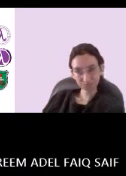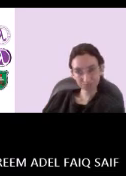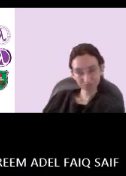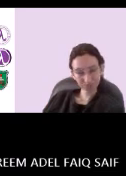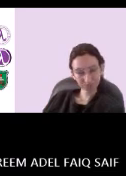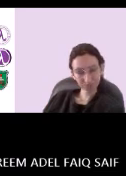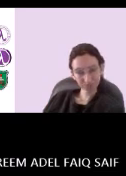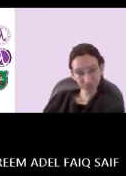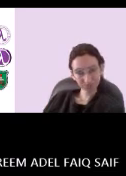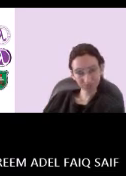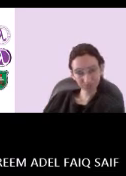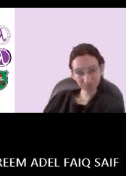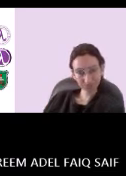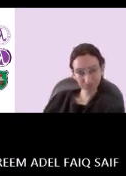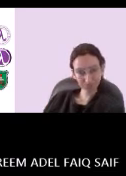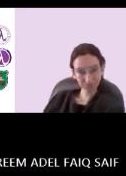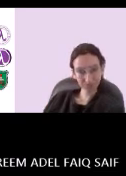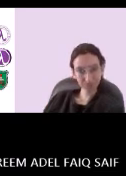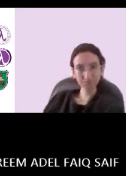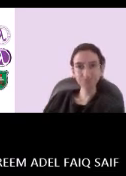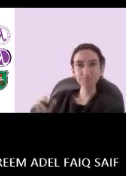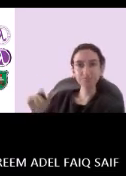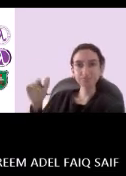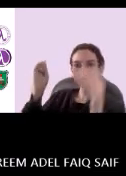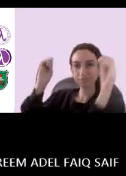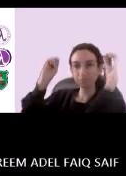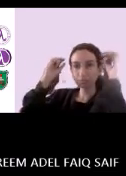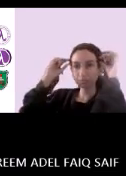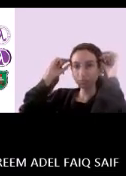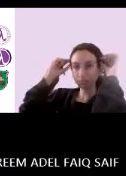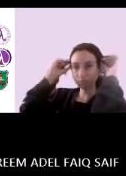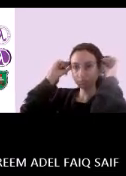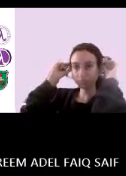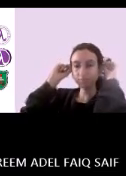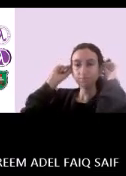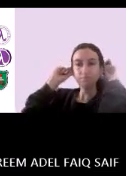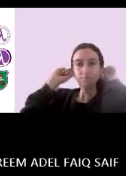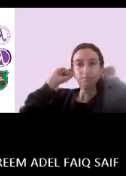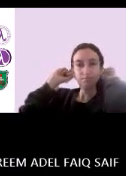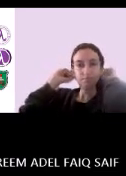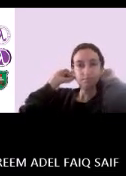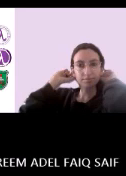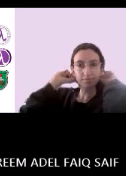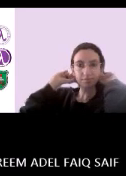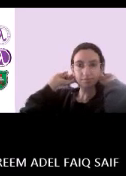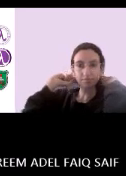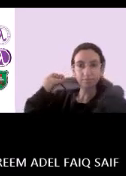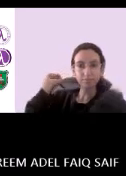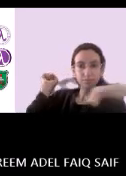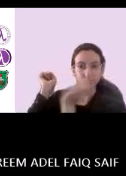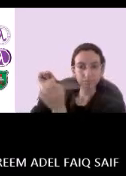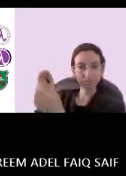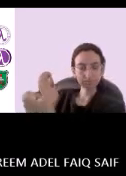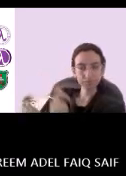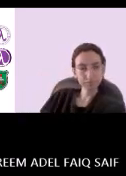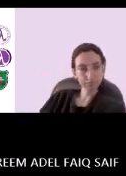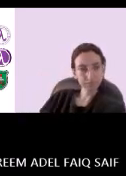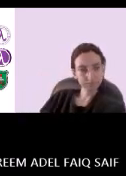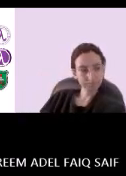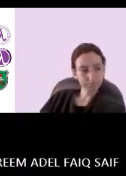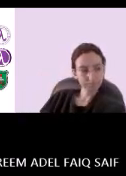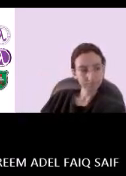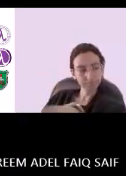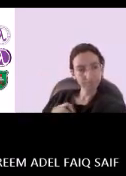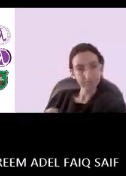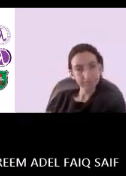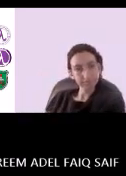of the universe, down to 1 attosecond. And starting with some time scales